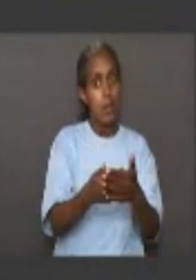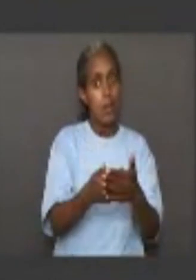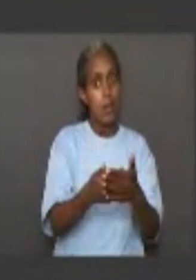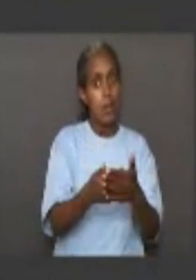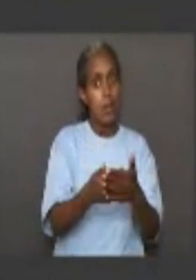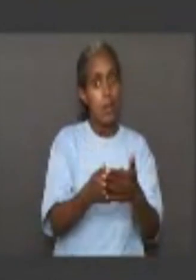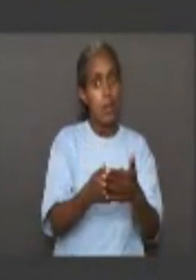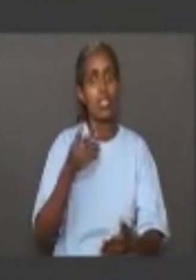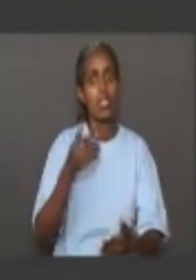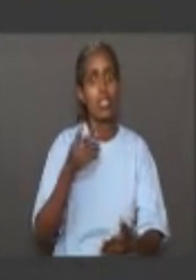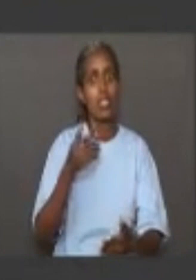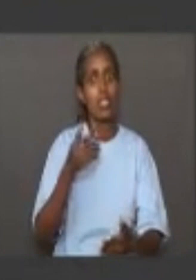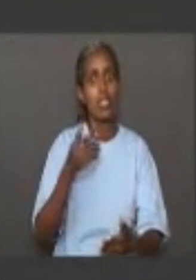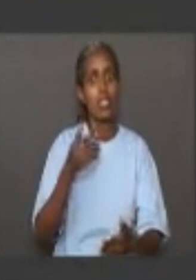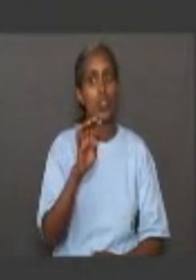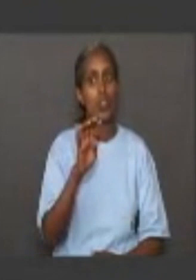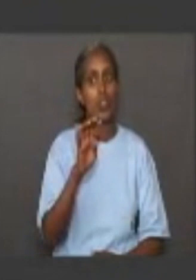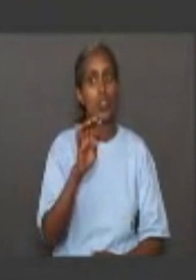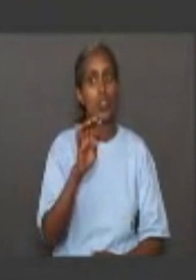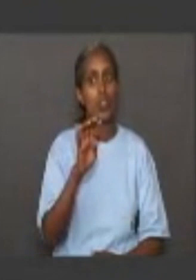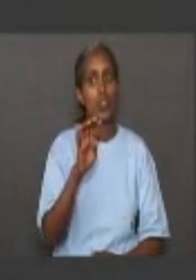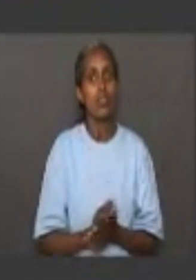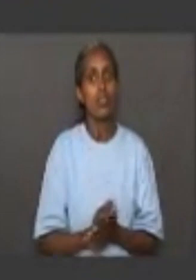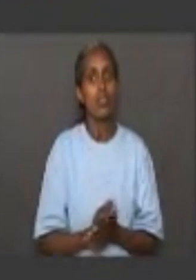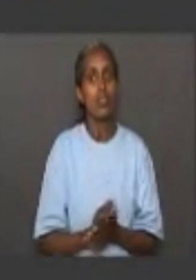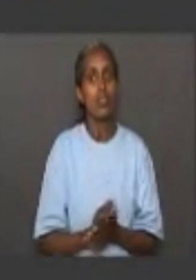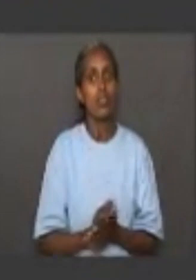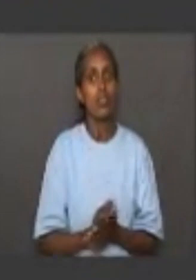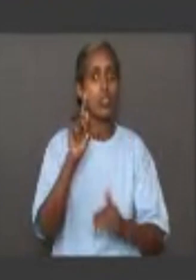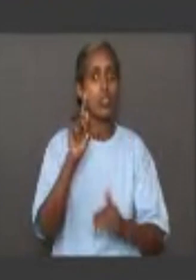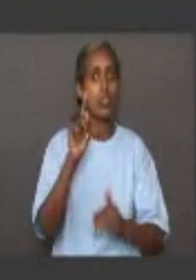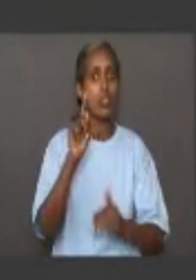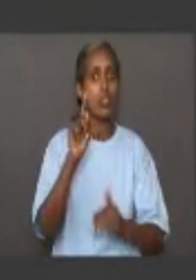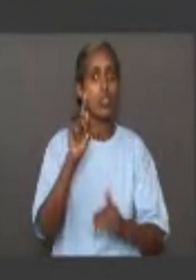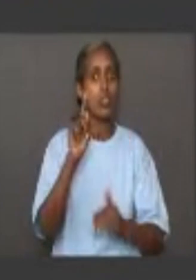minus 14 equals 1.